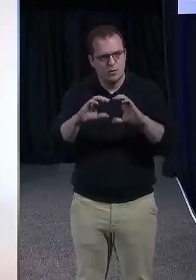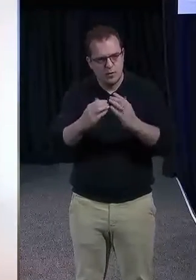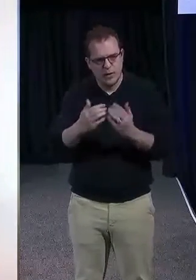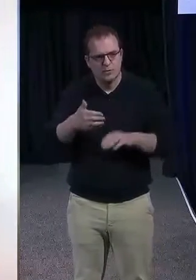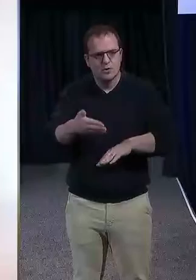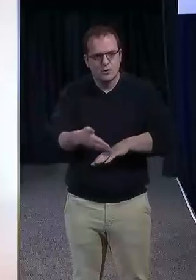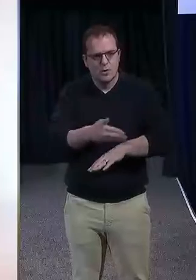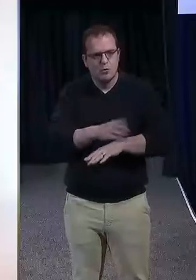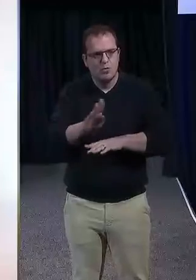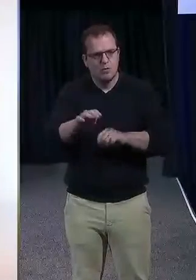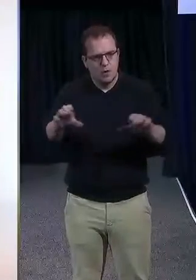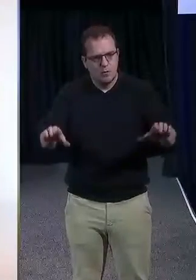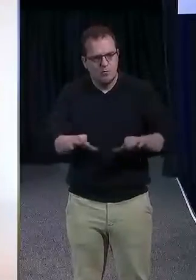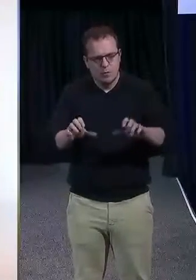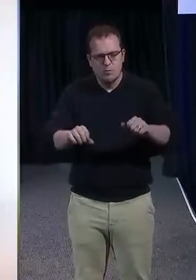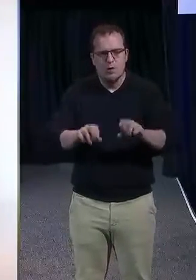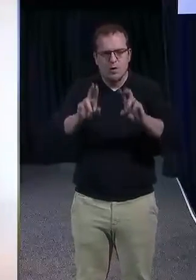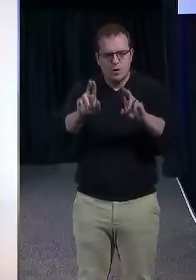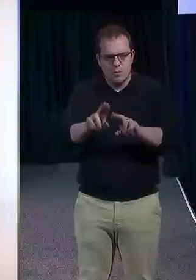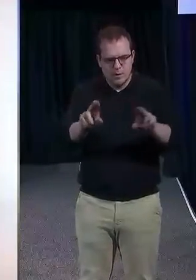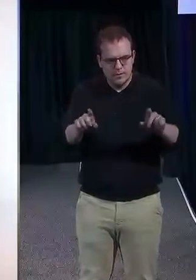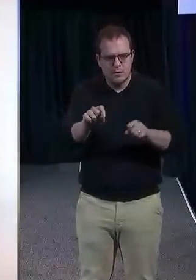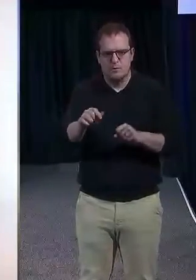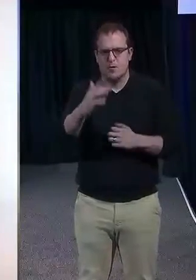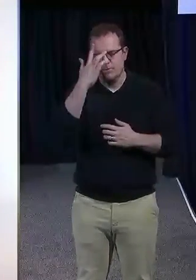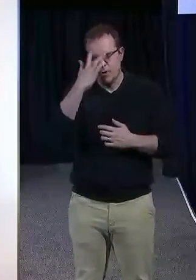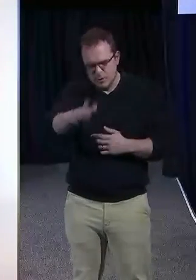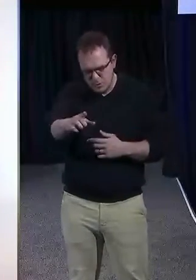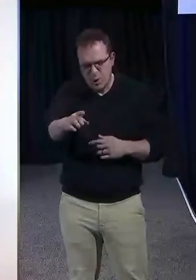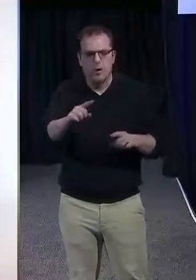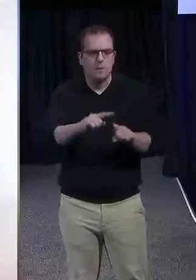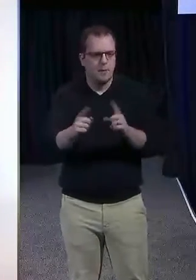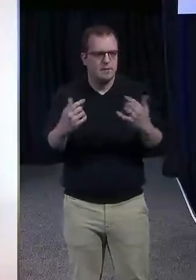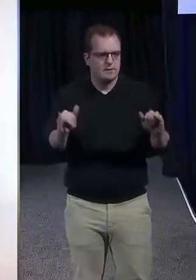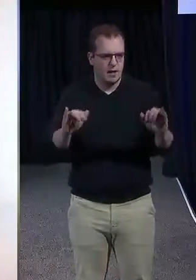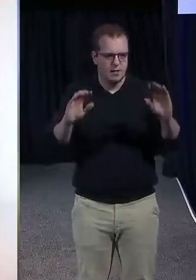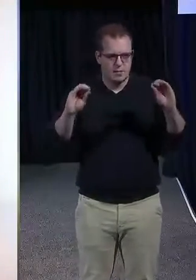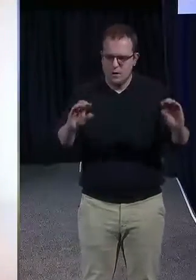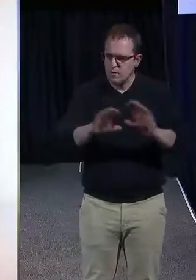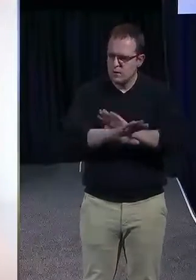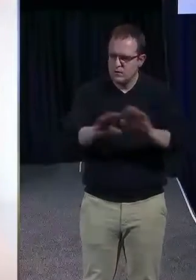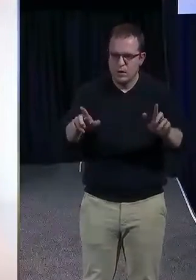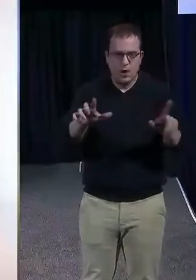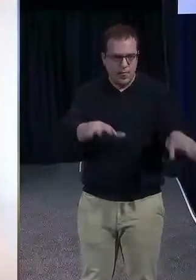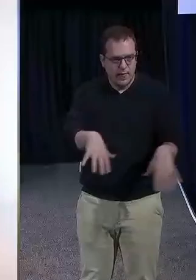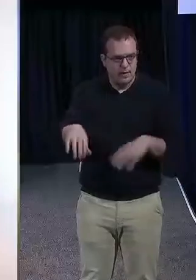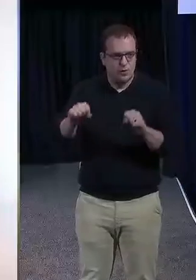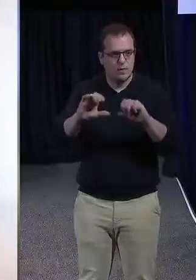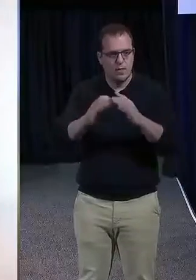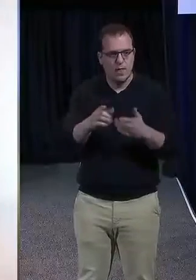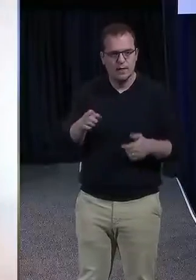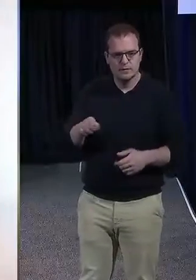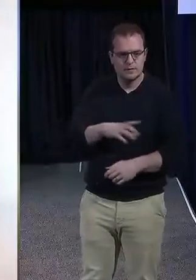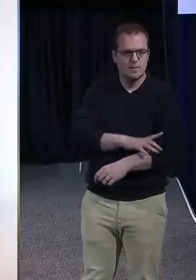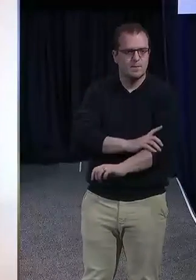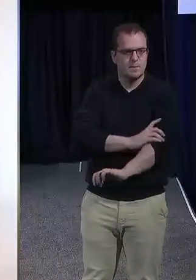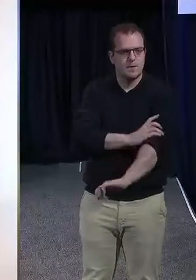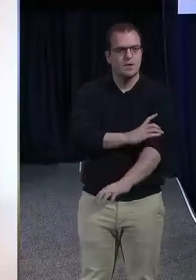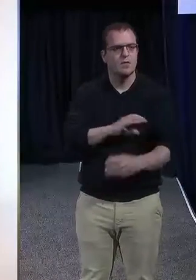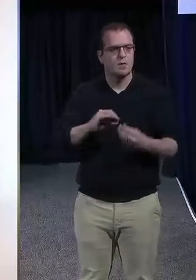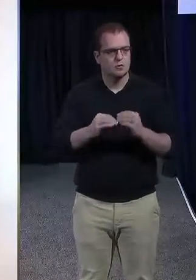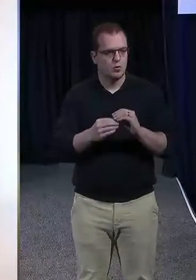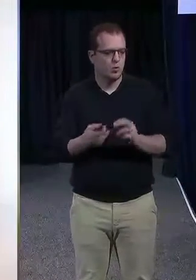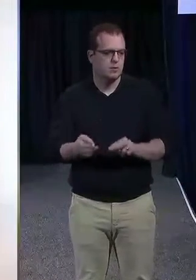improve their performance. God bless them, they are very smart. But nonetheless, when they took these classes, their scores